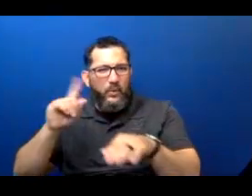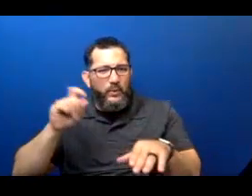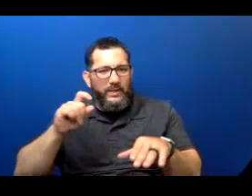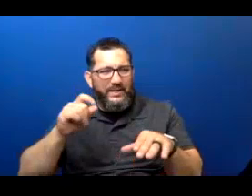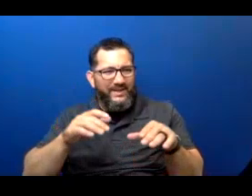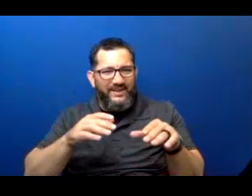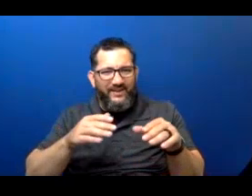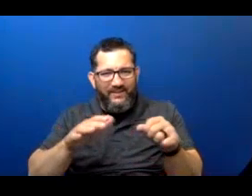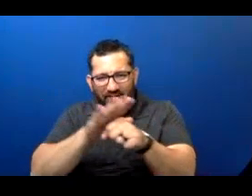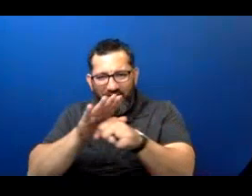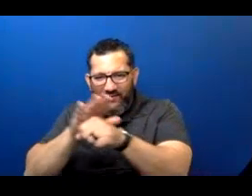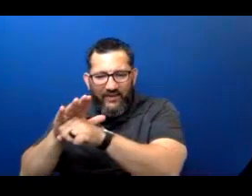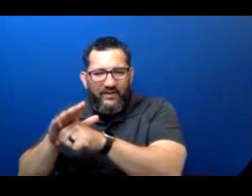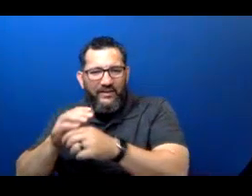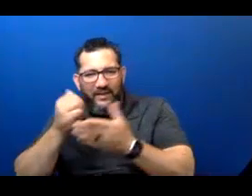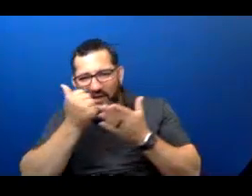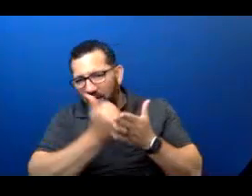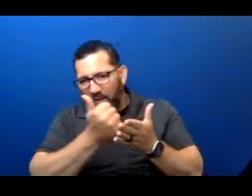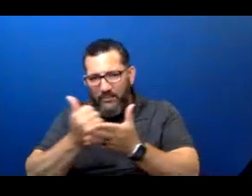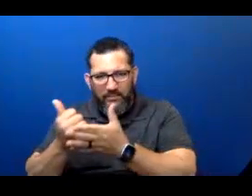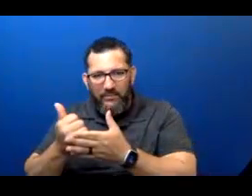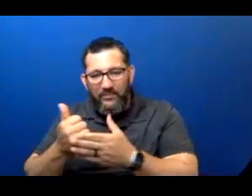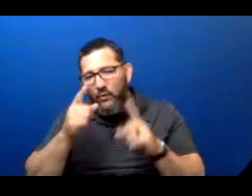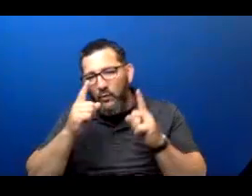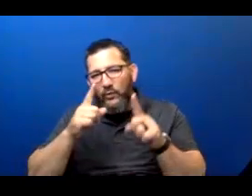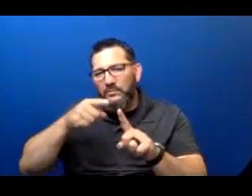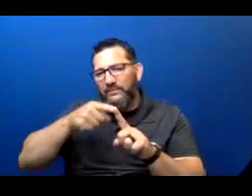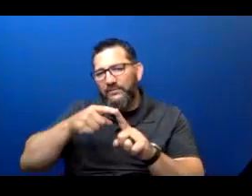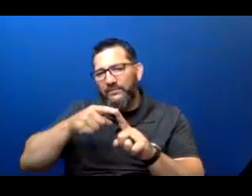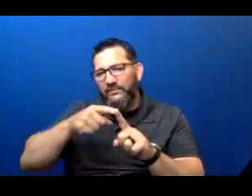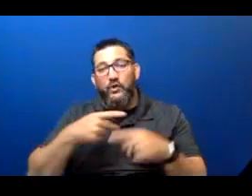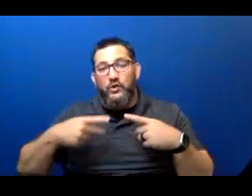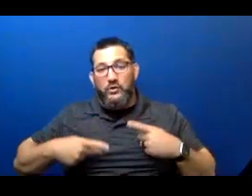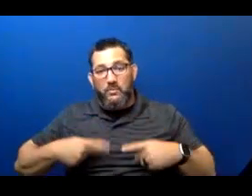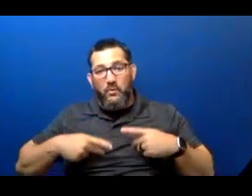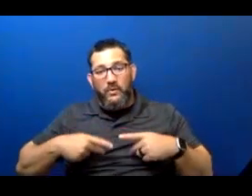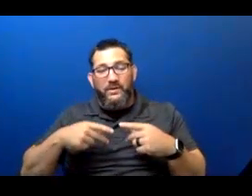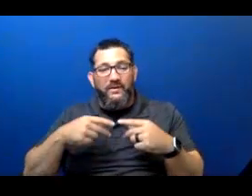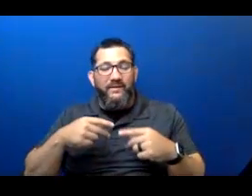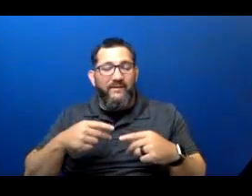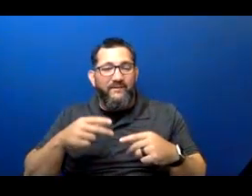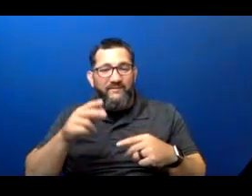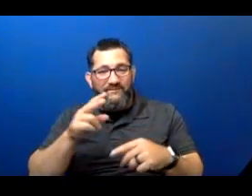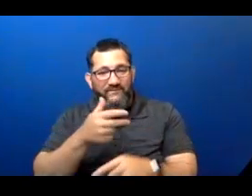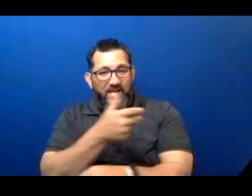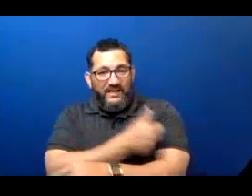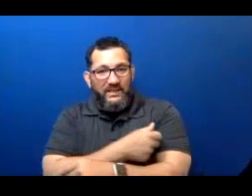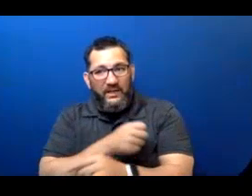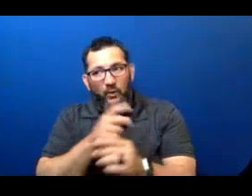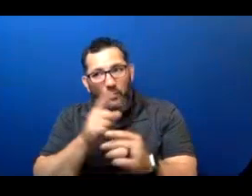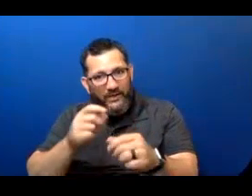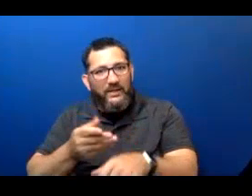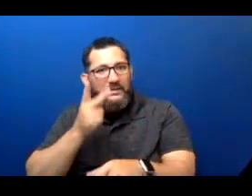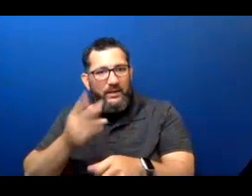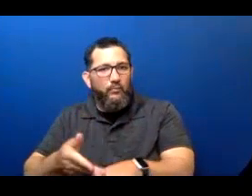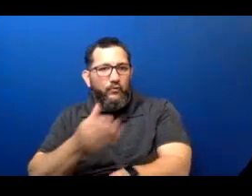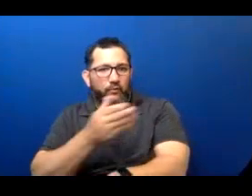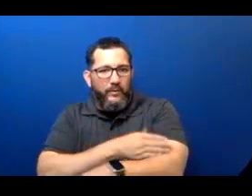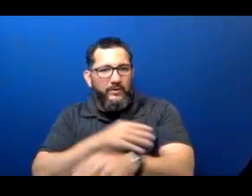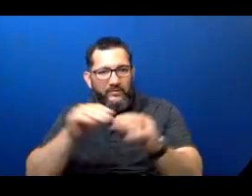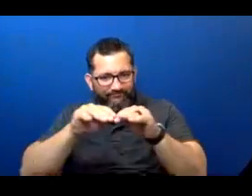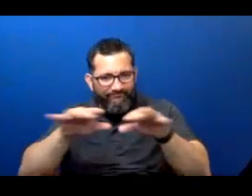to vaccines, specifically, the pneumonia vaccine, can be improved across the state. So as